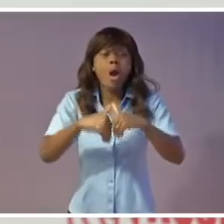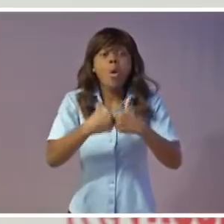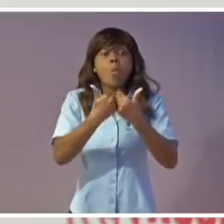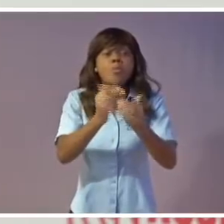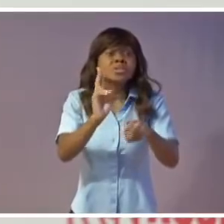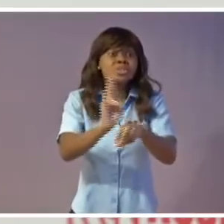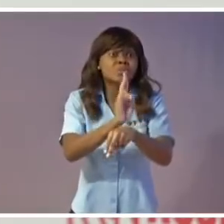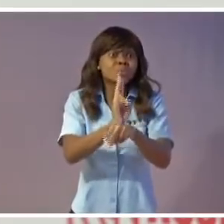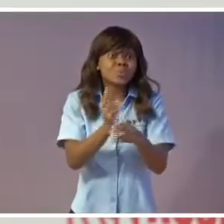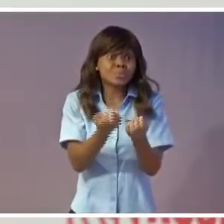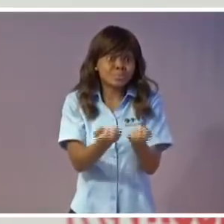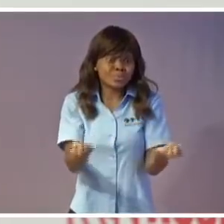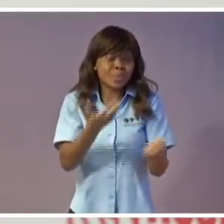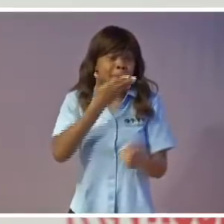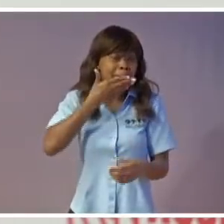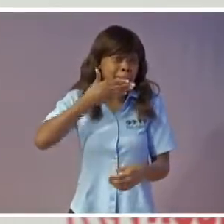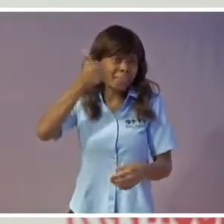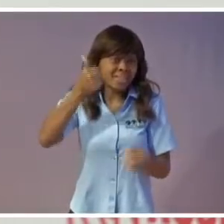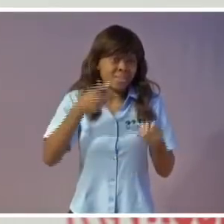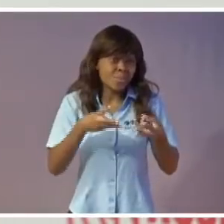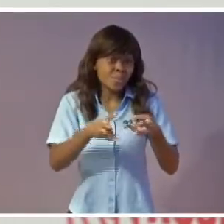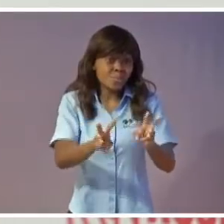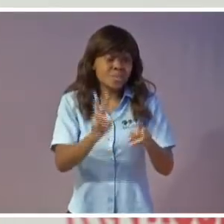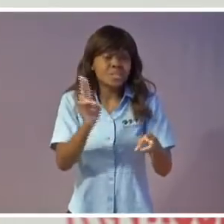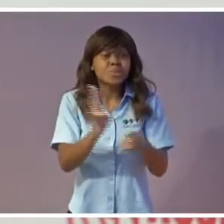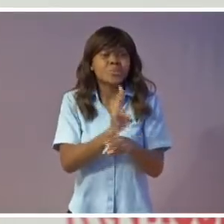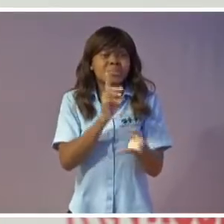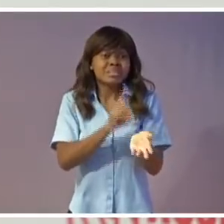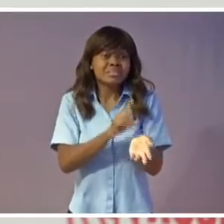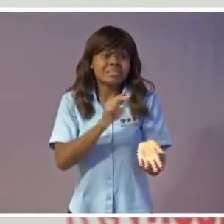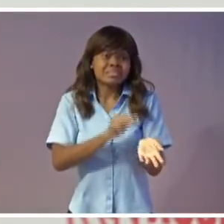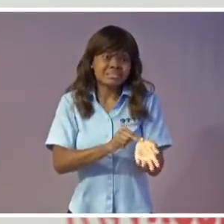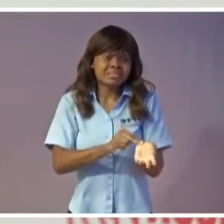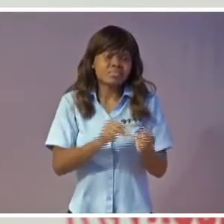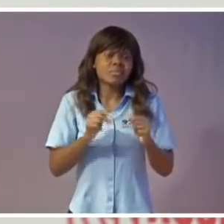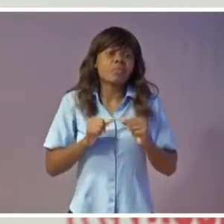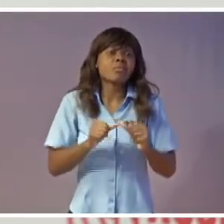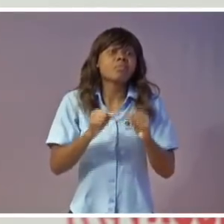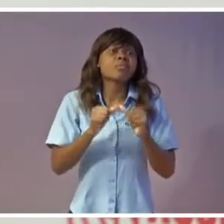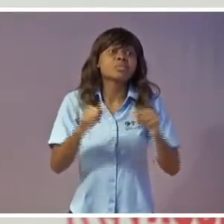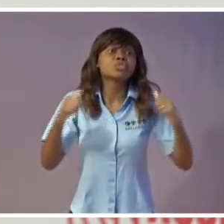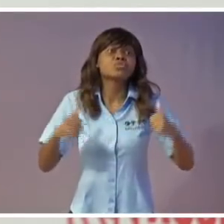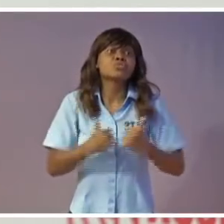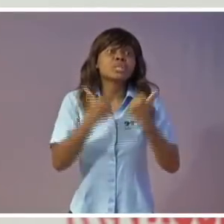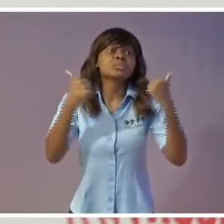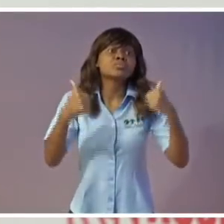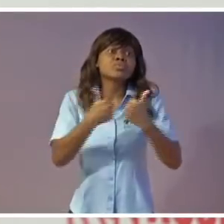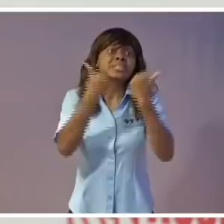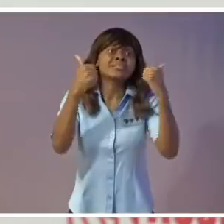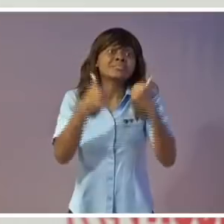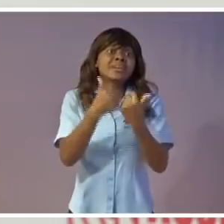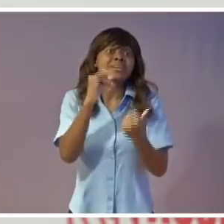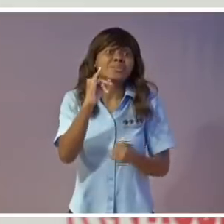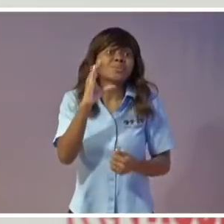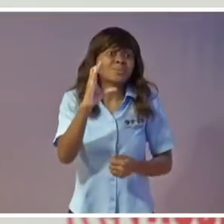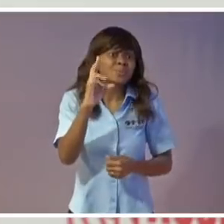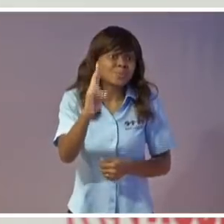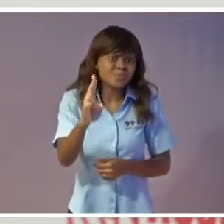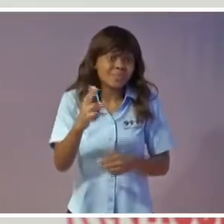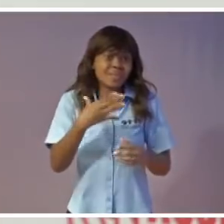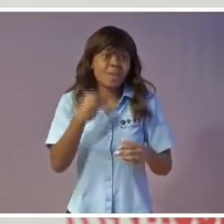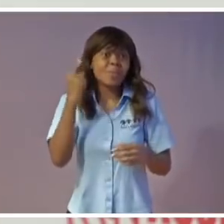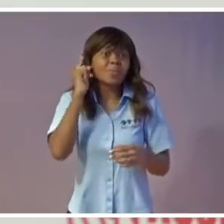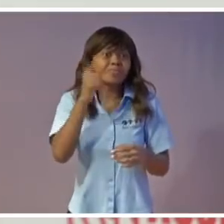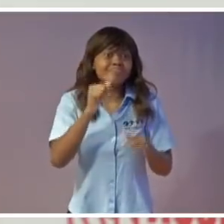patients. ICU and HDU continue to be a challenge. We have increased our vaccination drive. There are boosters that are now